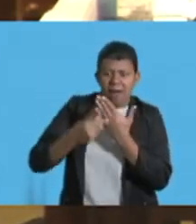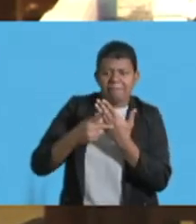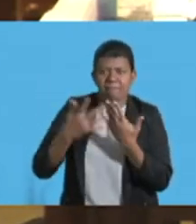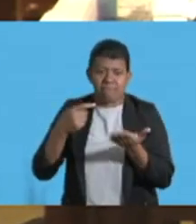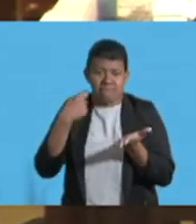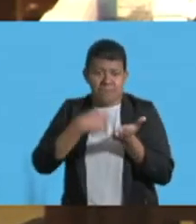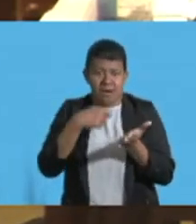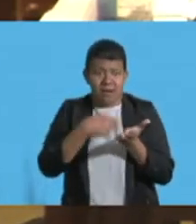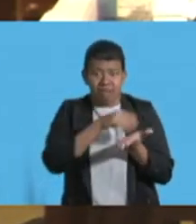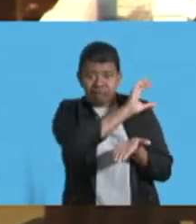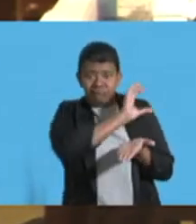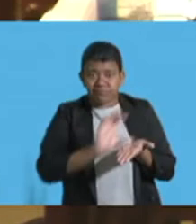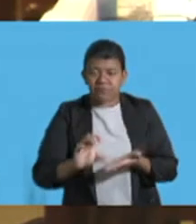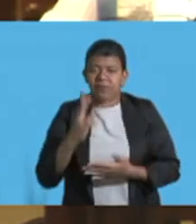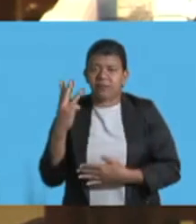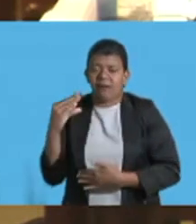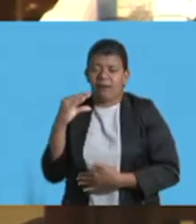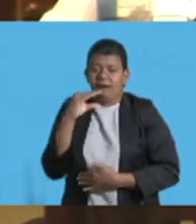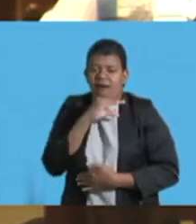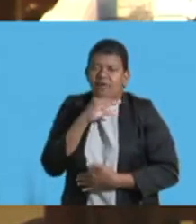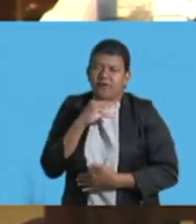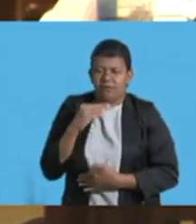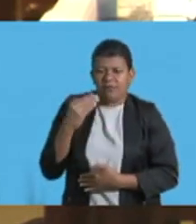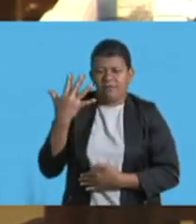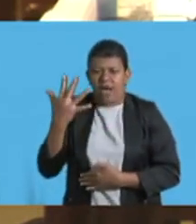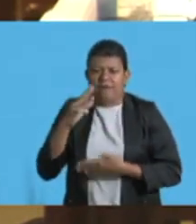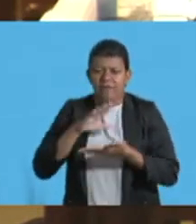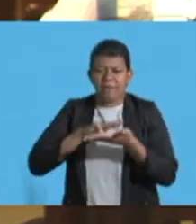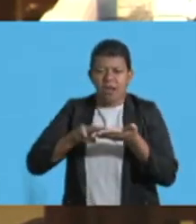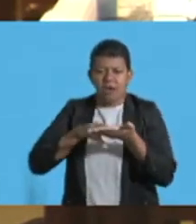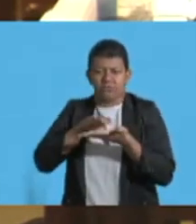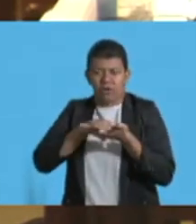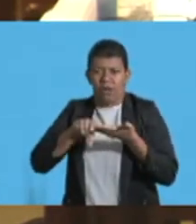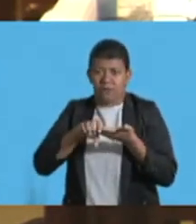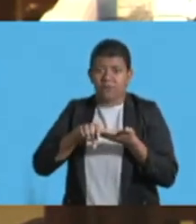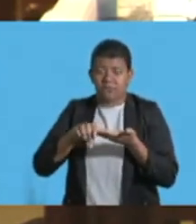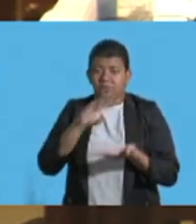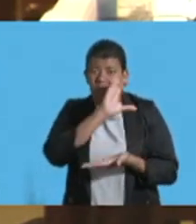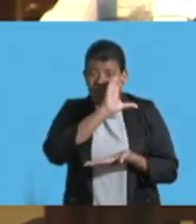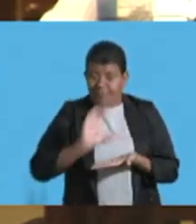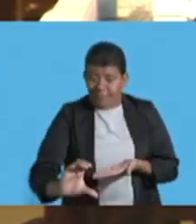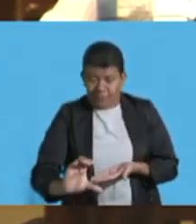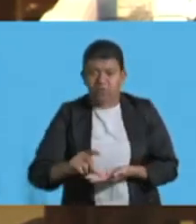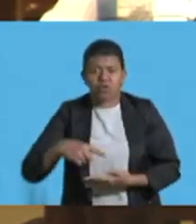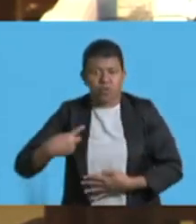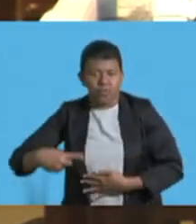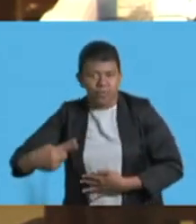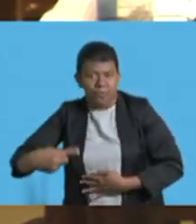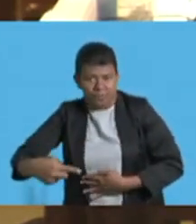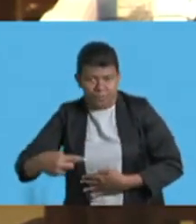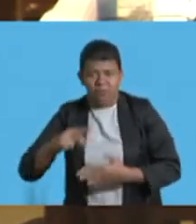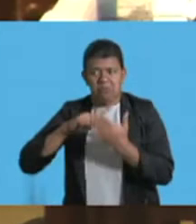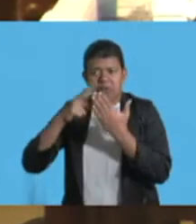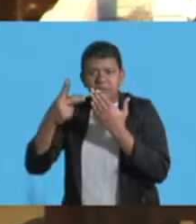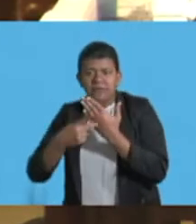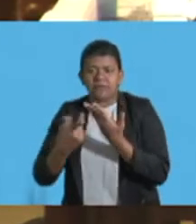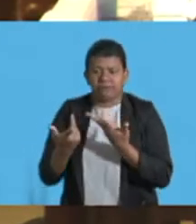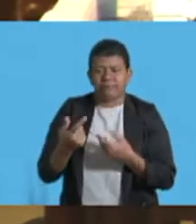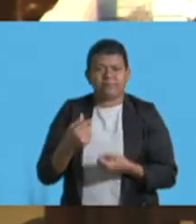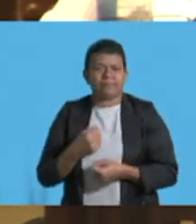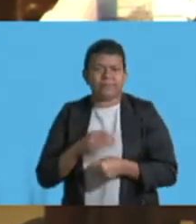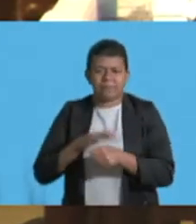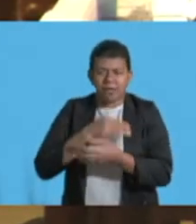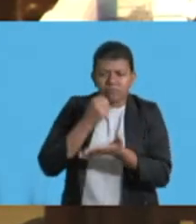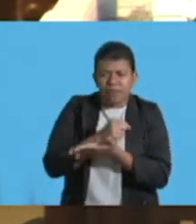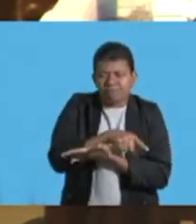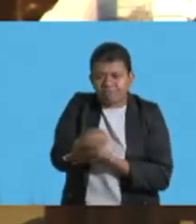million to cater for their daily operations. Furthermore, in order to ensure physical presence of